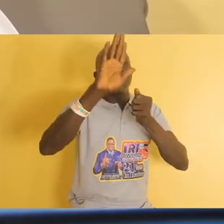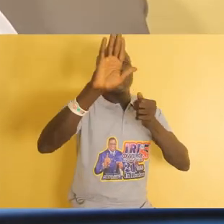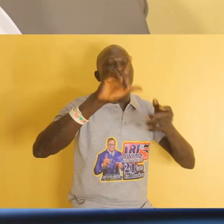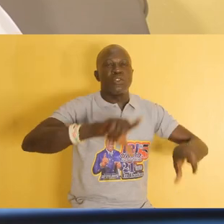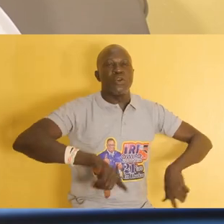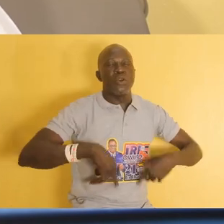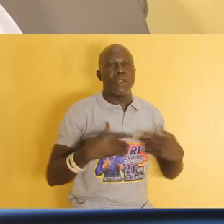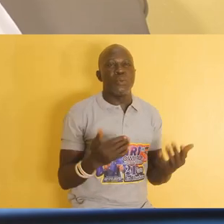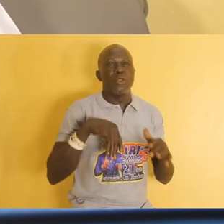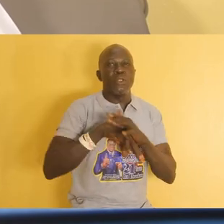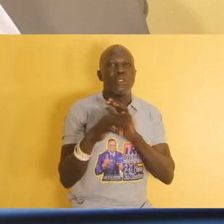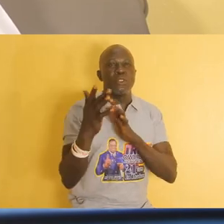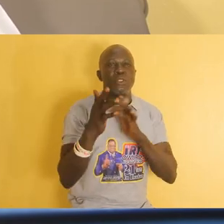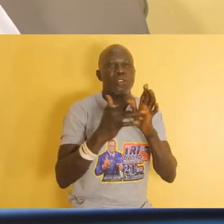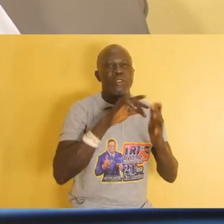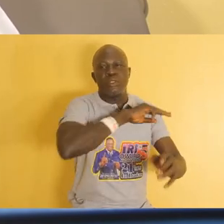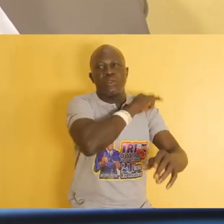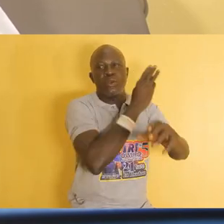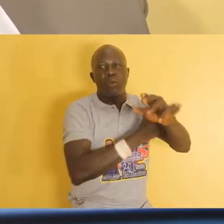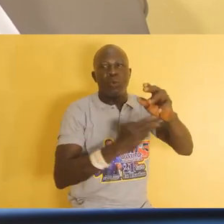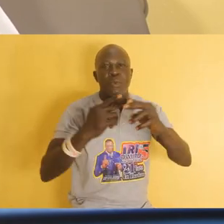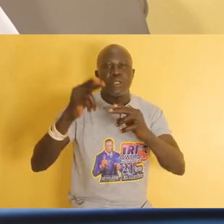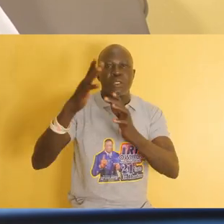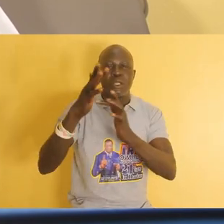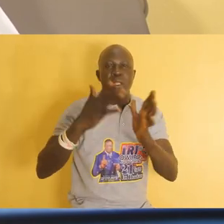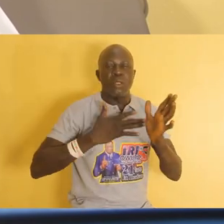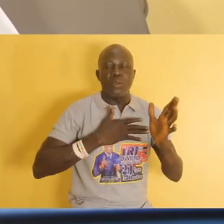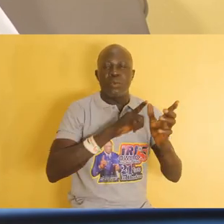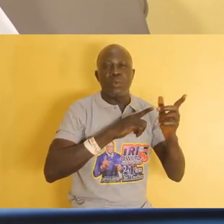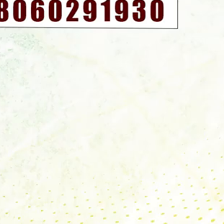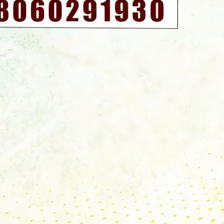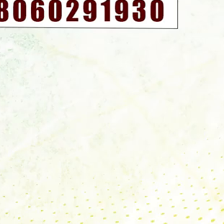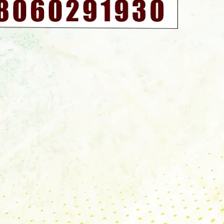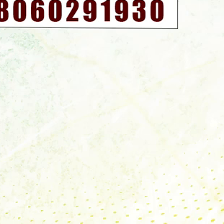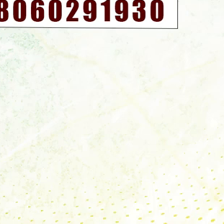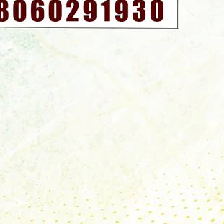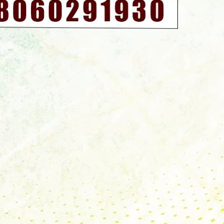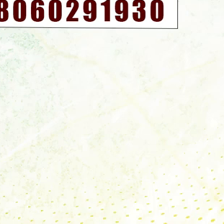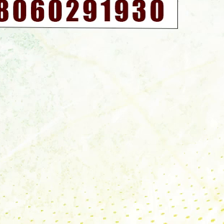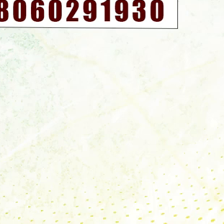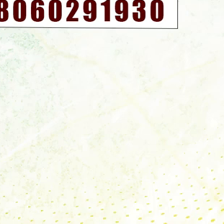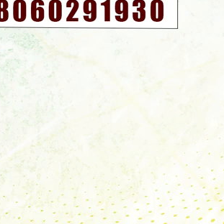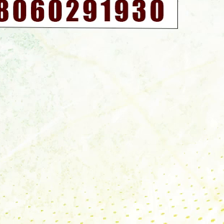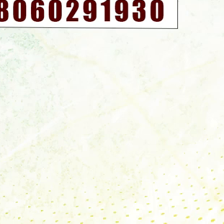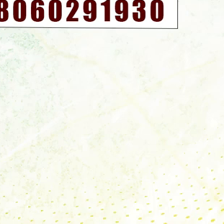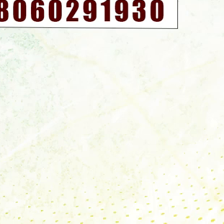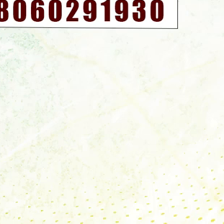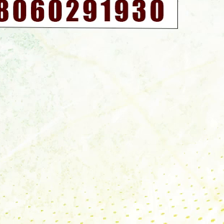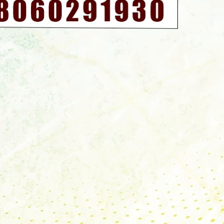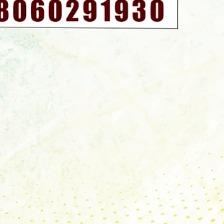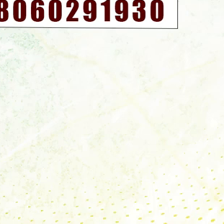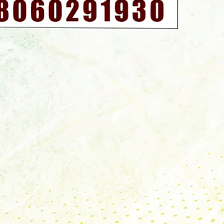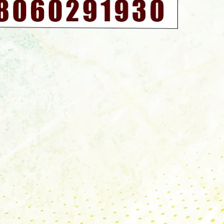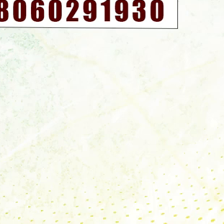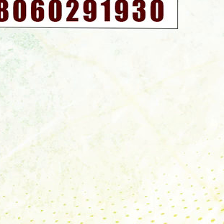Our vision will be accomplished. Amen. In Jesus' name, my Lord. Olorun se bi oba o